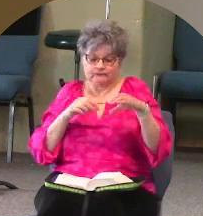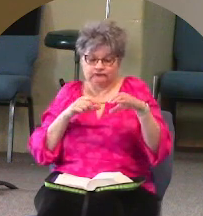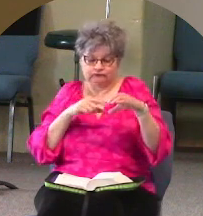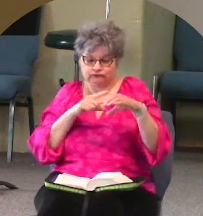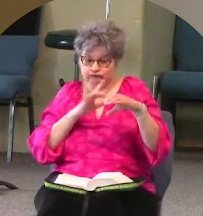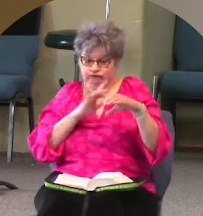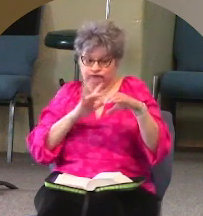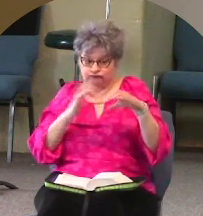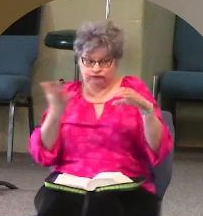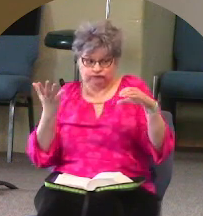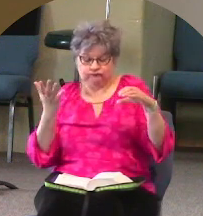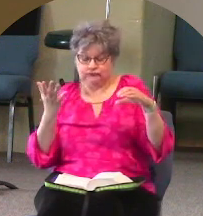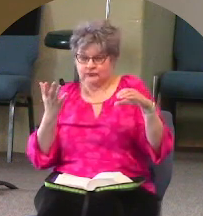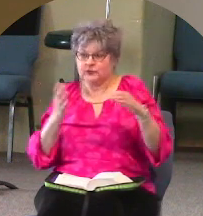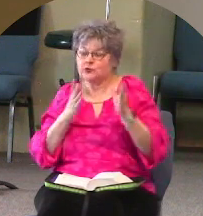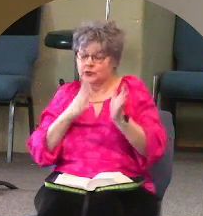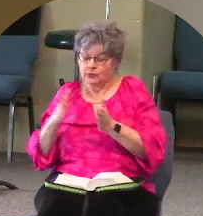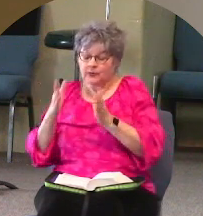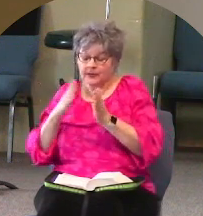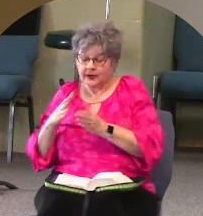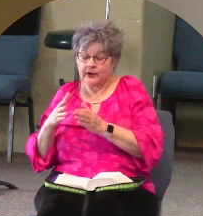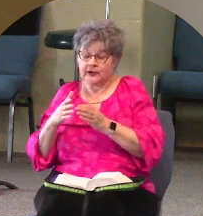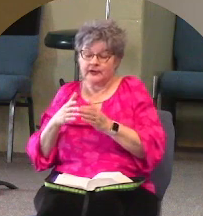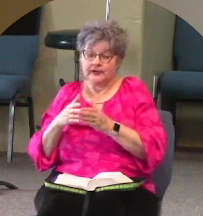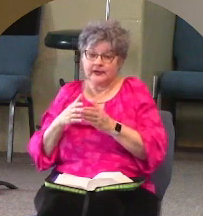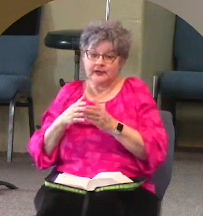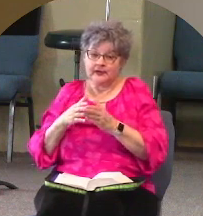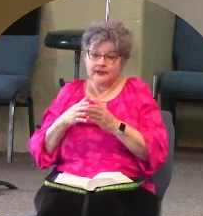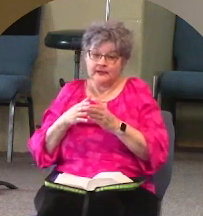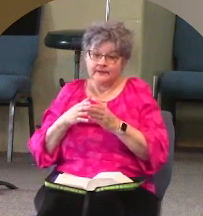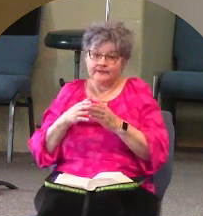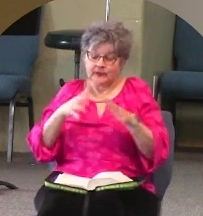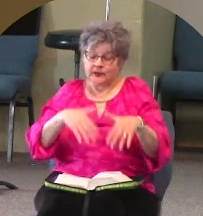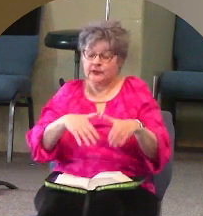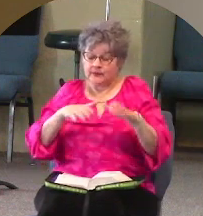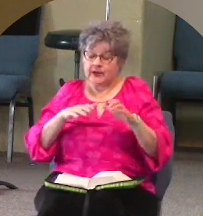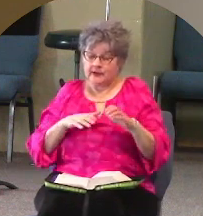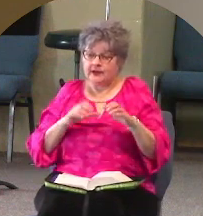basically prepared the burial spices so that they could